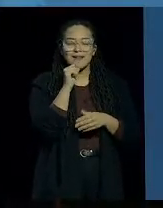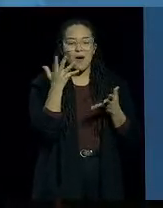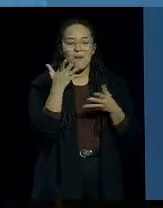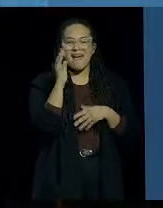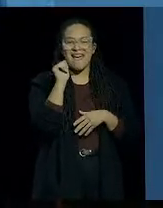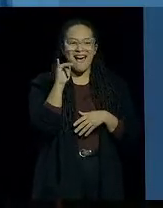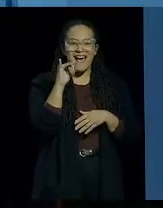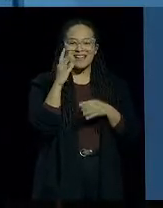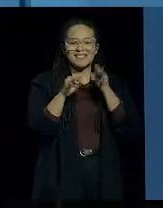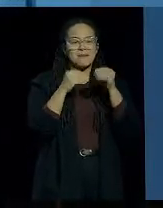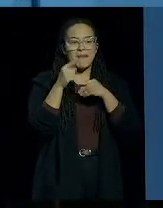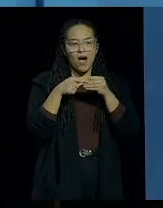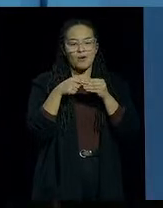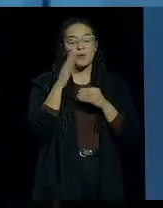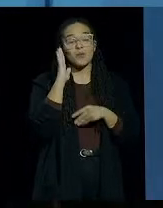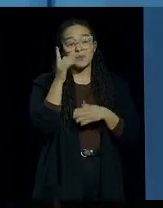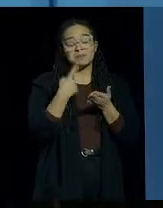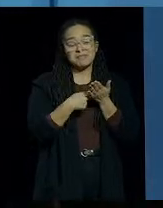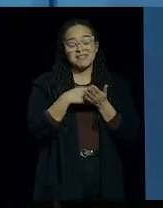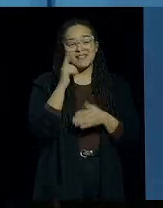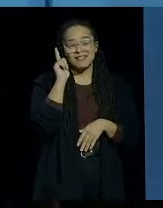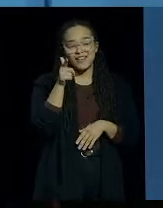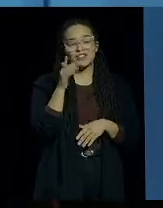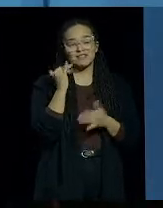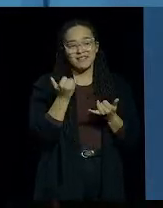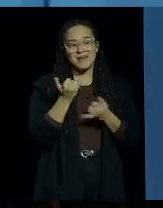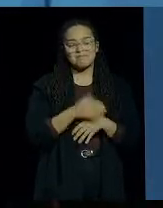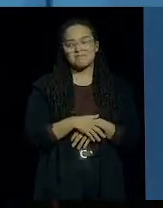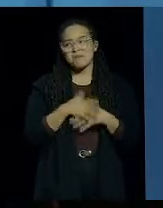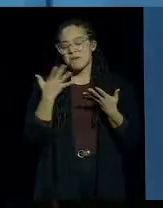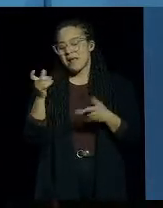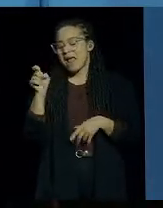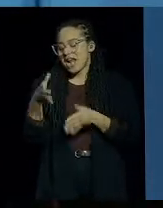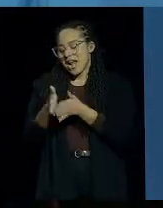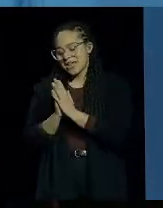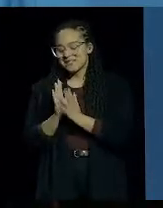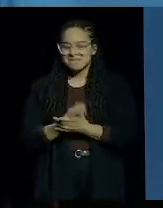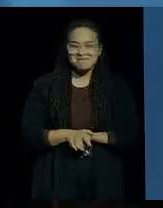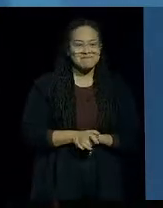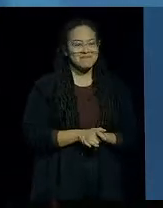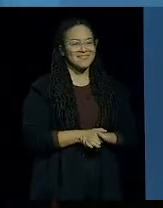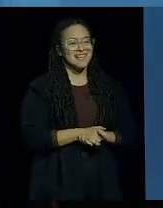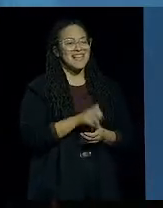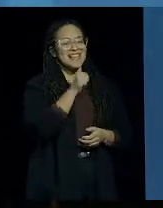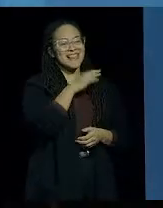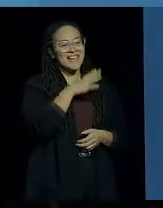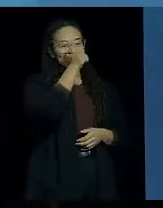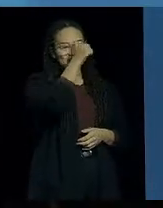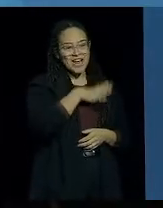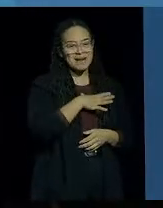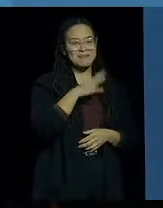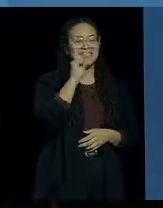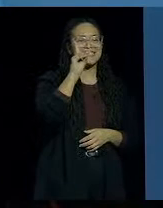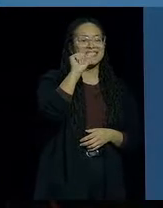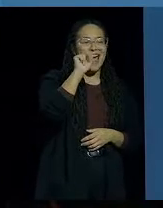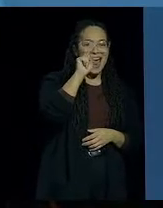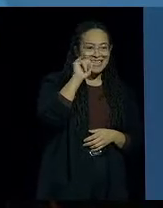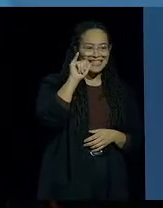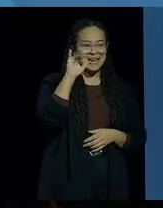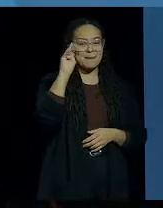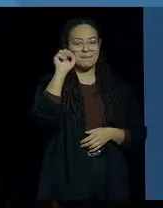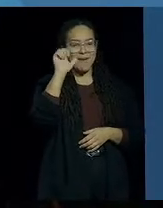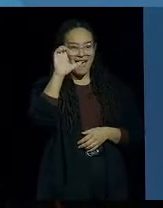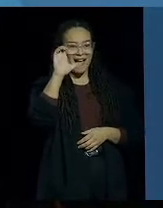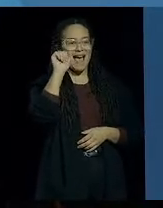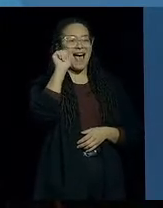that we'll be talking about a little bit later on today. Well, it was worth a try. Ladies and gentlemen, Danny McCaskill. Thanks, Dan.